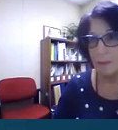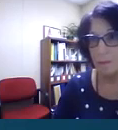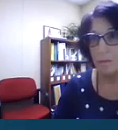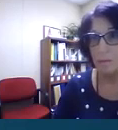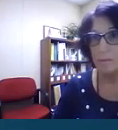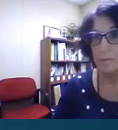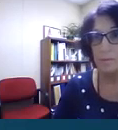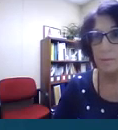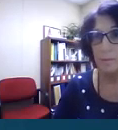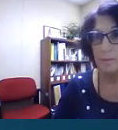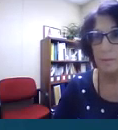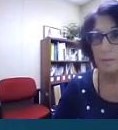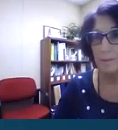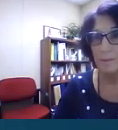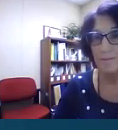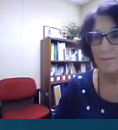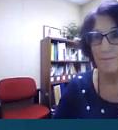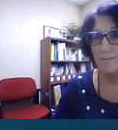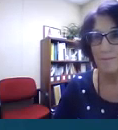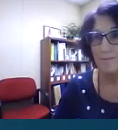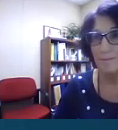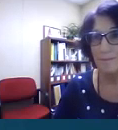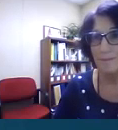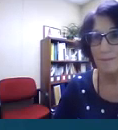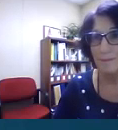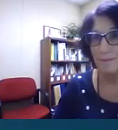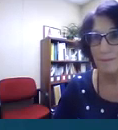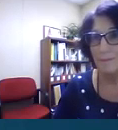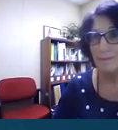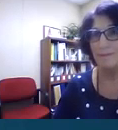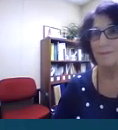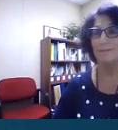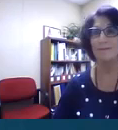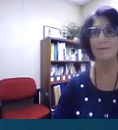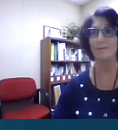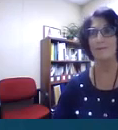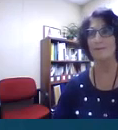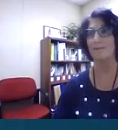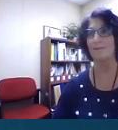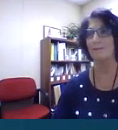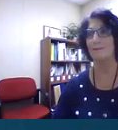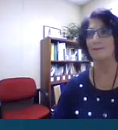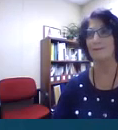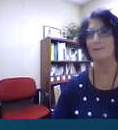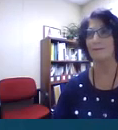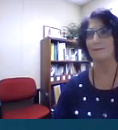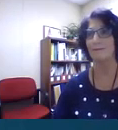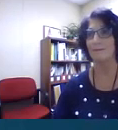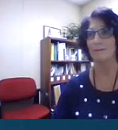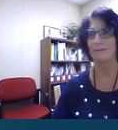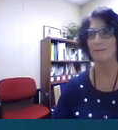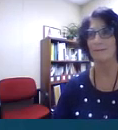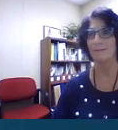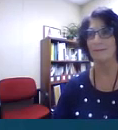communities. Of course, this being one, and I've highlighted that here and just showed this. But one of our